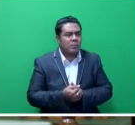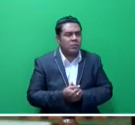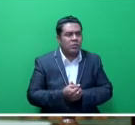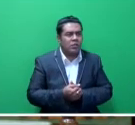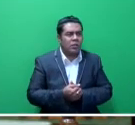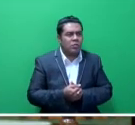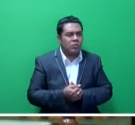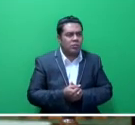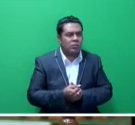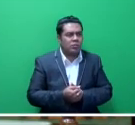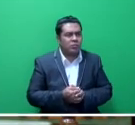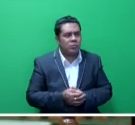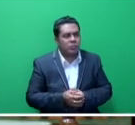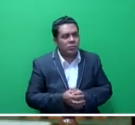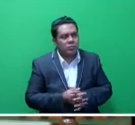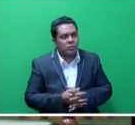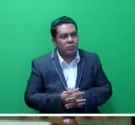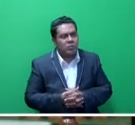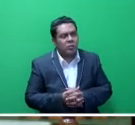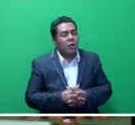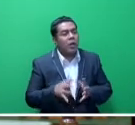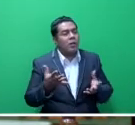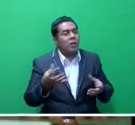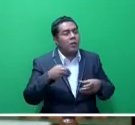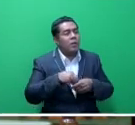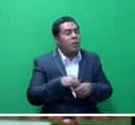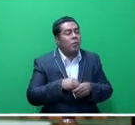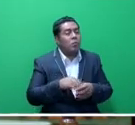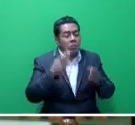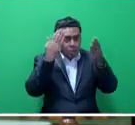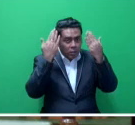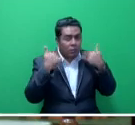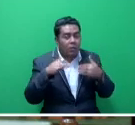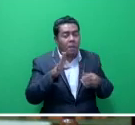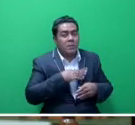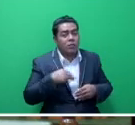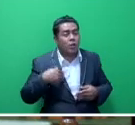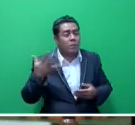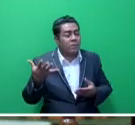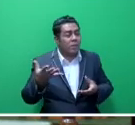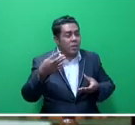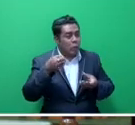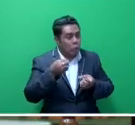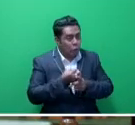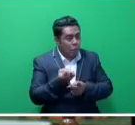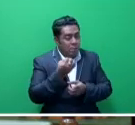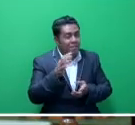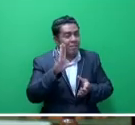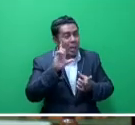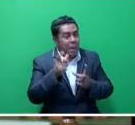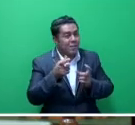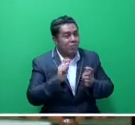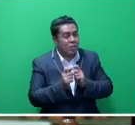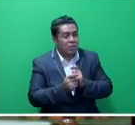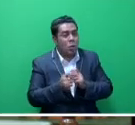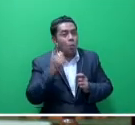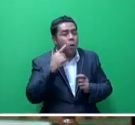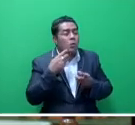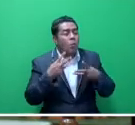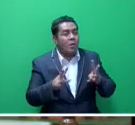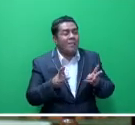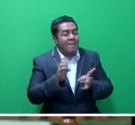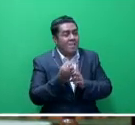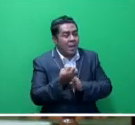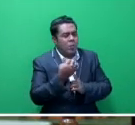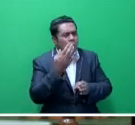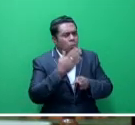yards, backyards and stockpiles. Mr. Speaker, sir, the Ministry of Economy, the Climate Change Division, the Ministry of Waterways and Environment will work with